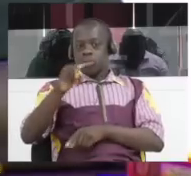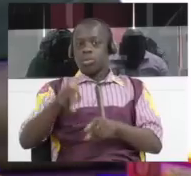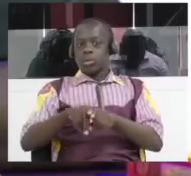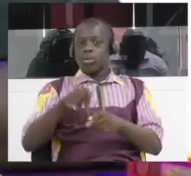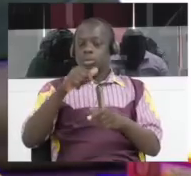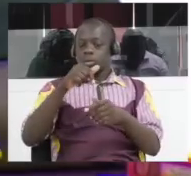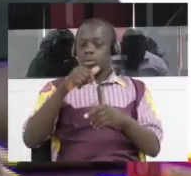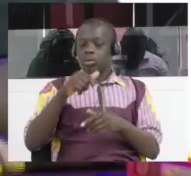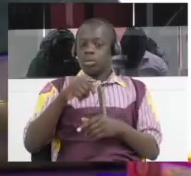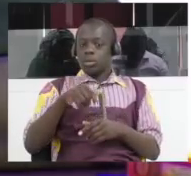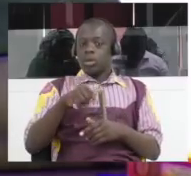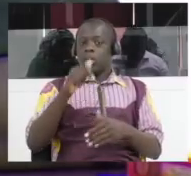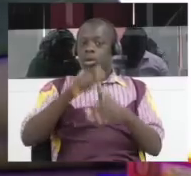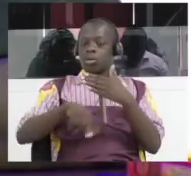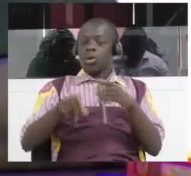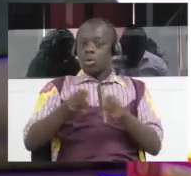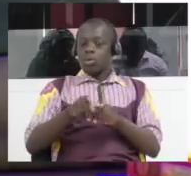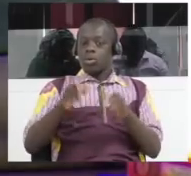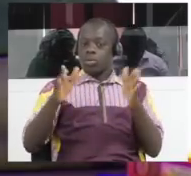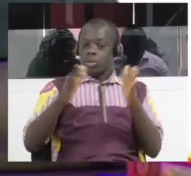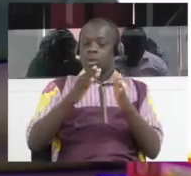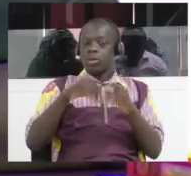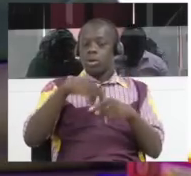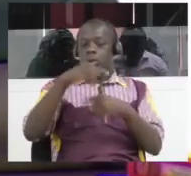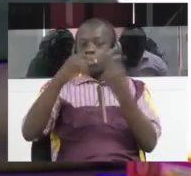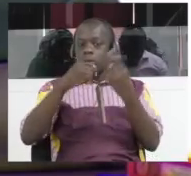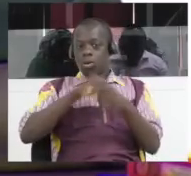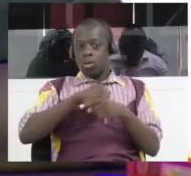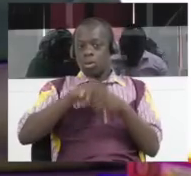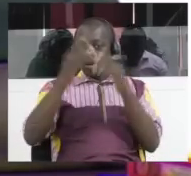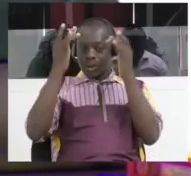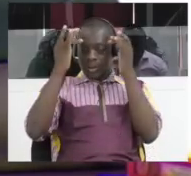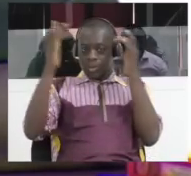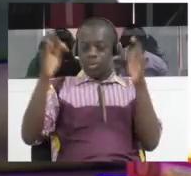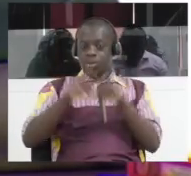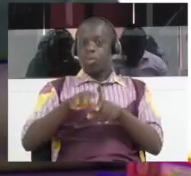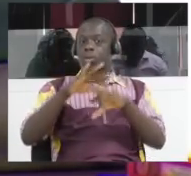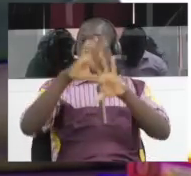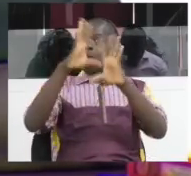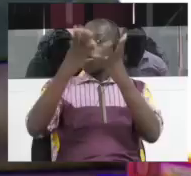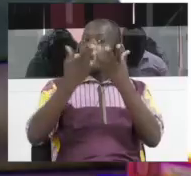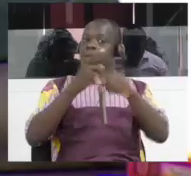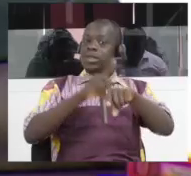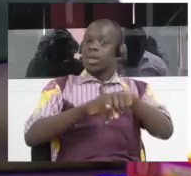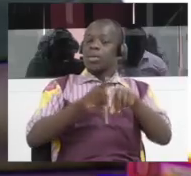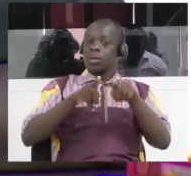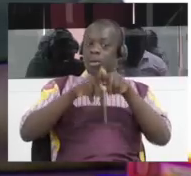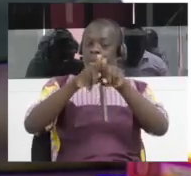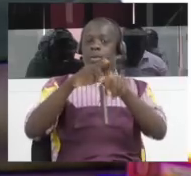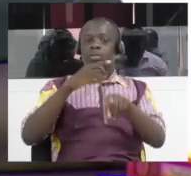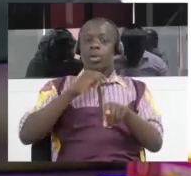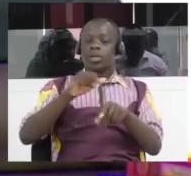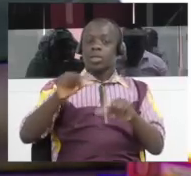No, because in my own distinct summary of my career, I think I was all the time with the